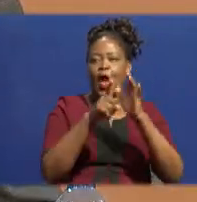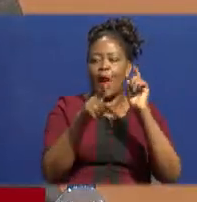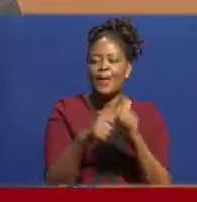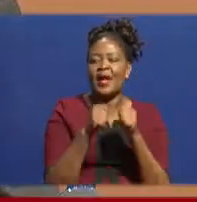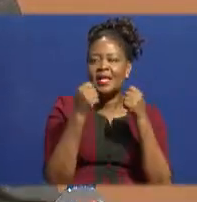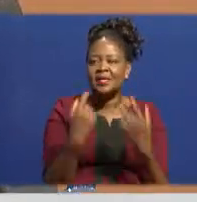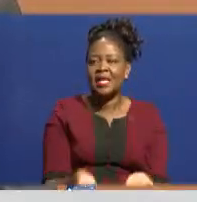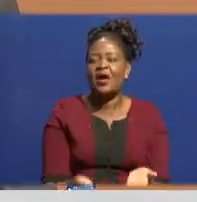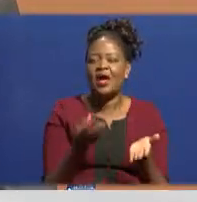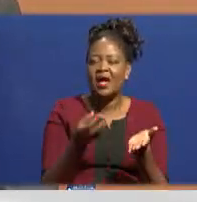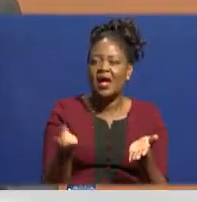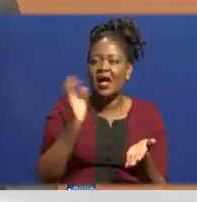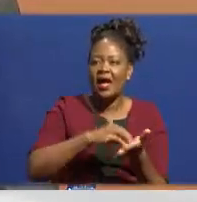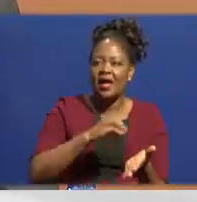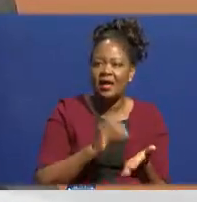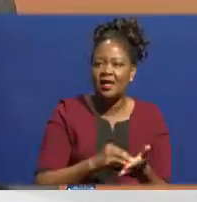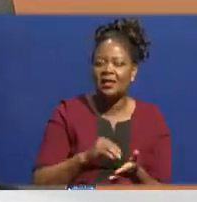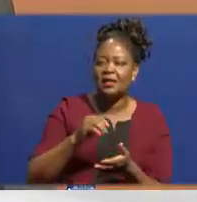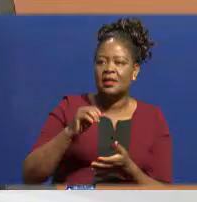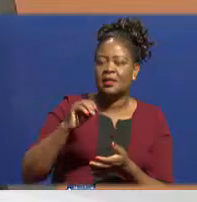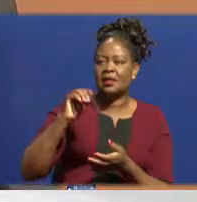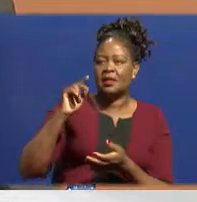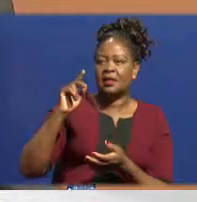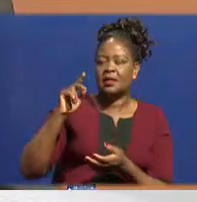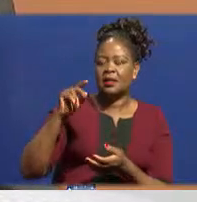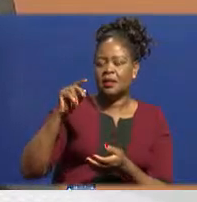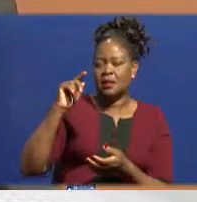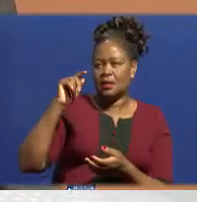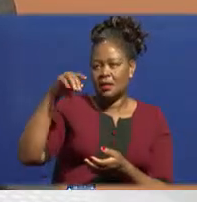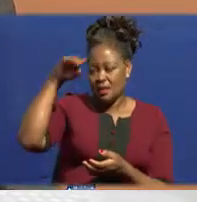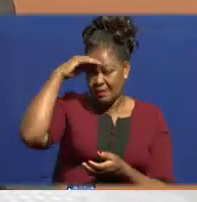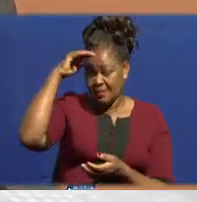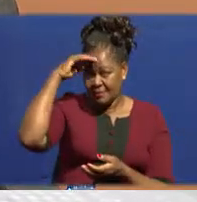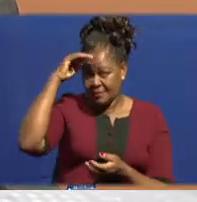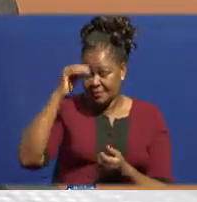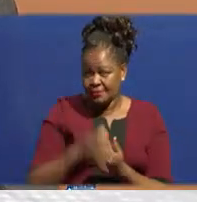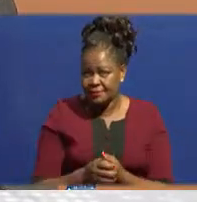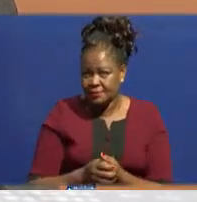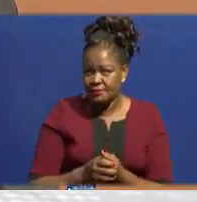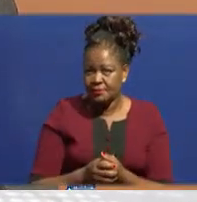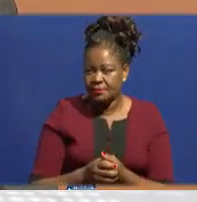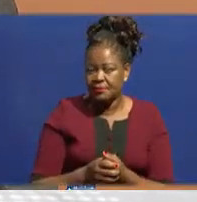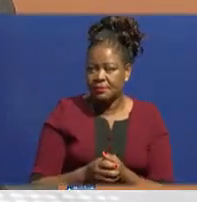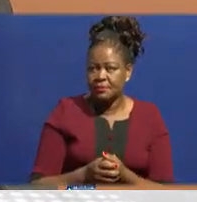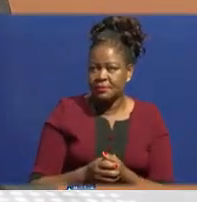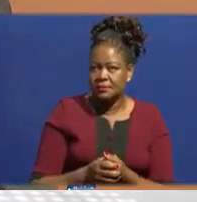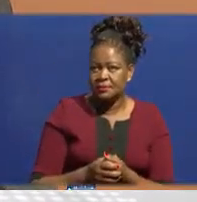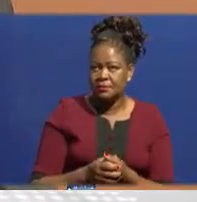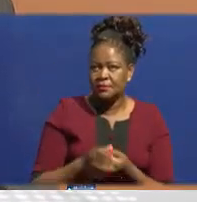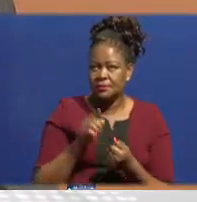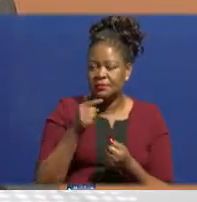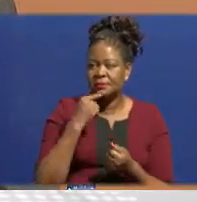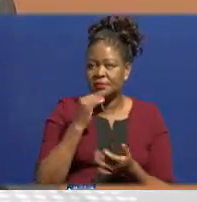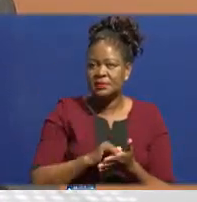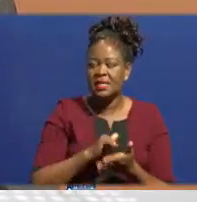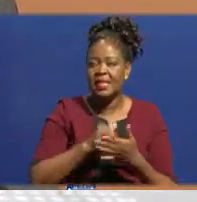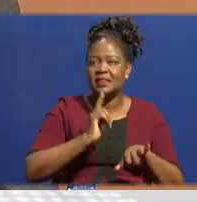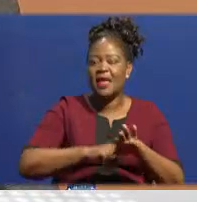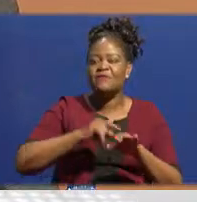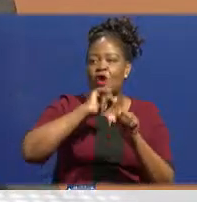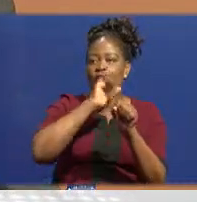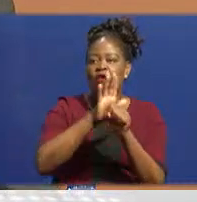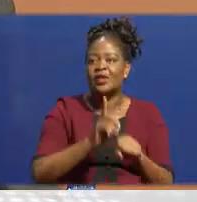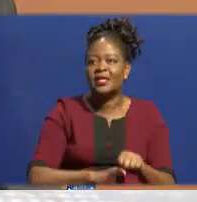Mm-hmm. Again, Kenya Breweries or whatever who manufactures alcohol here, it is said that during COVID